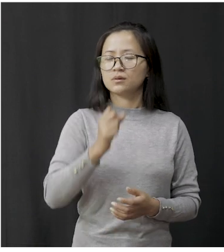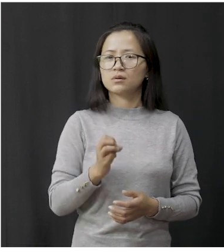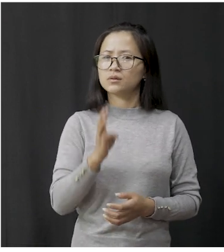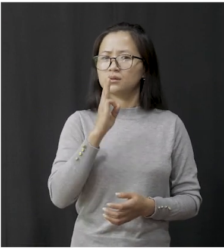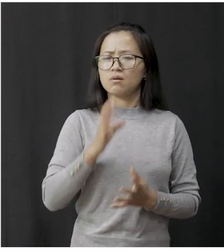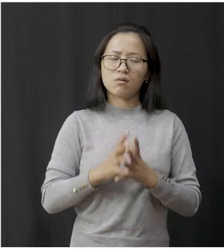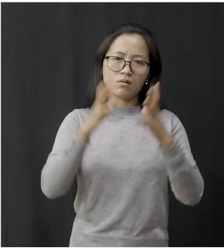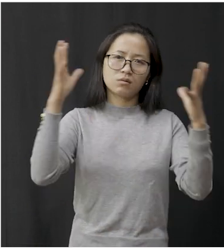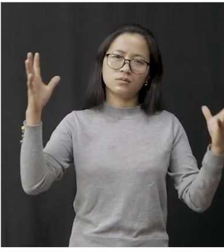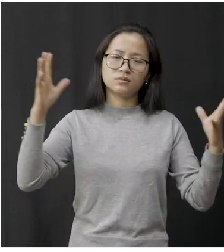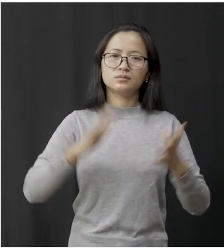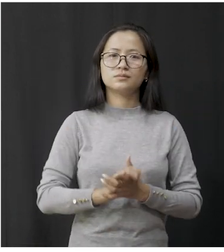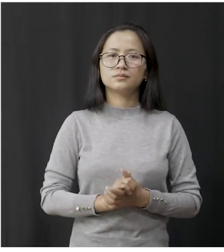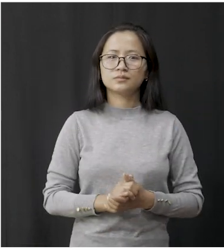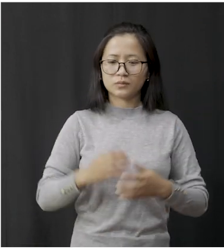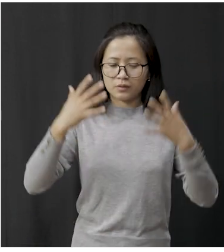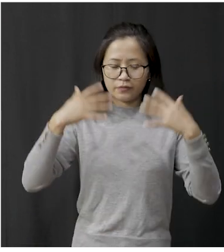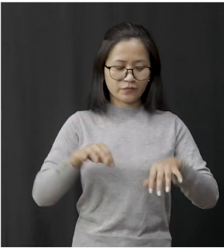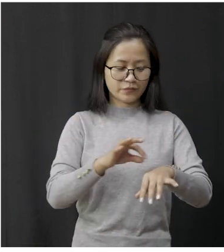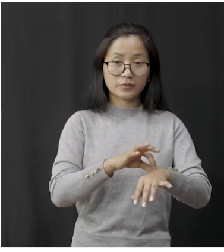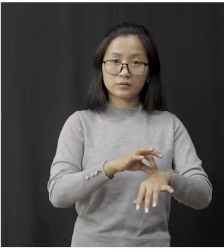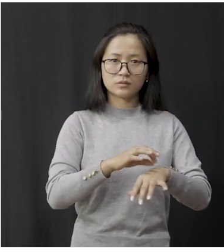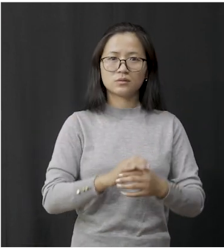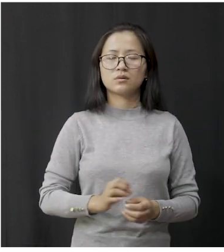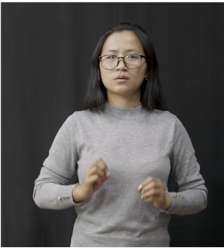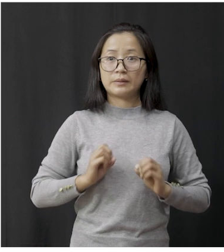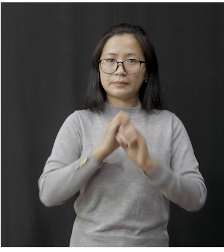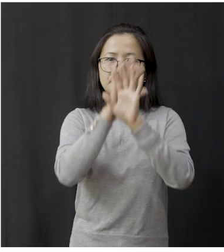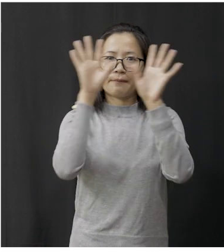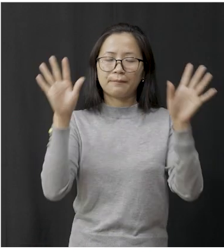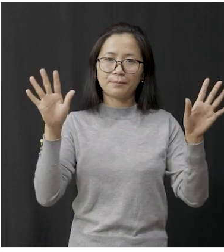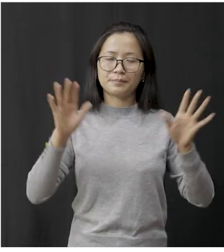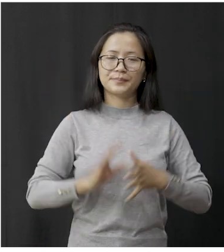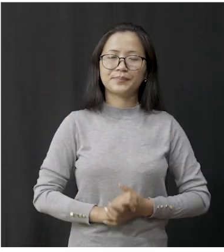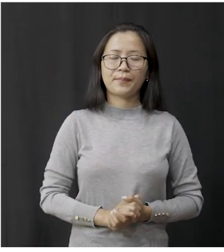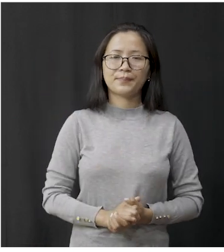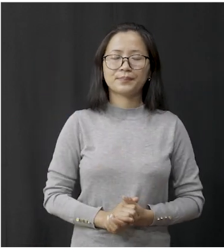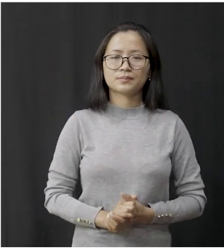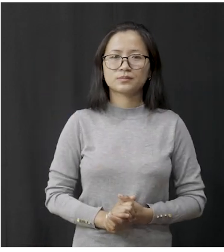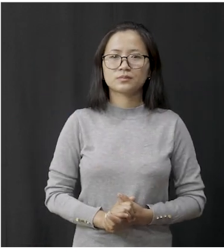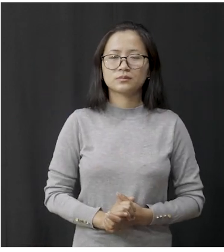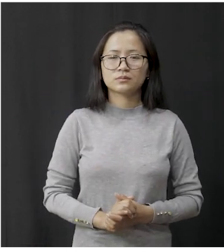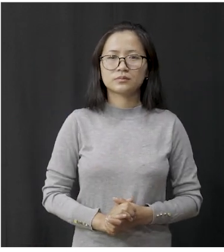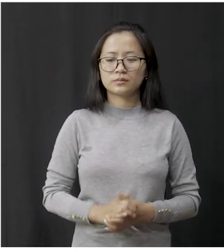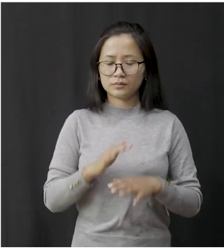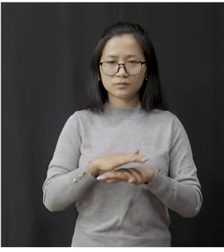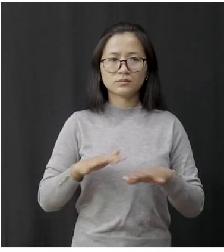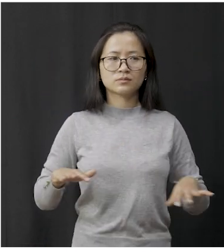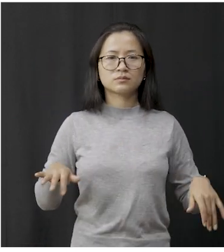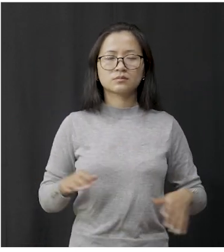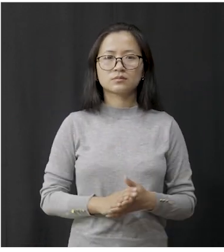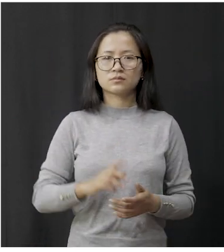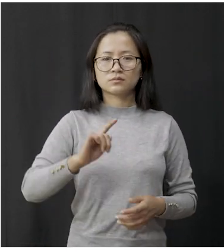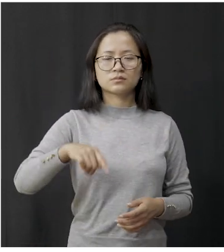plenty water, even your skin will glow. Okay? And students,